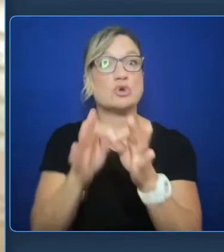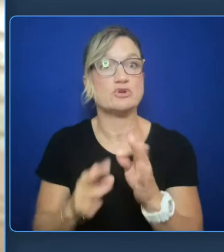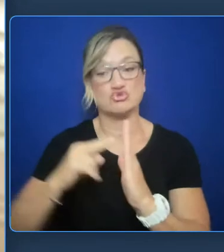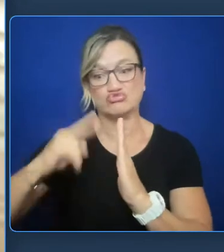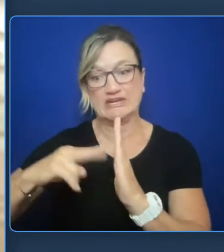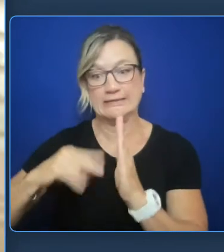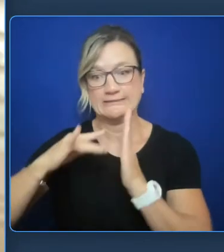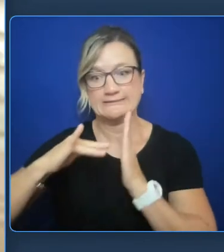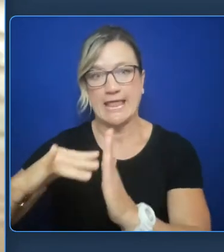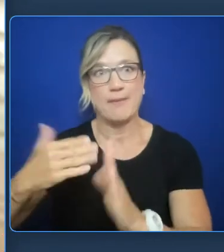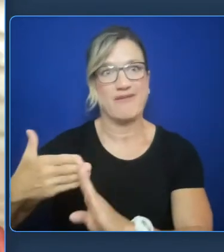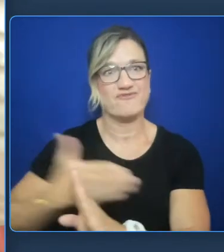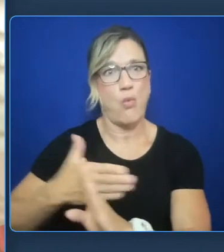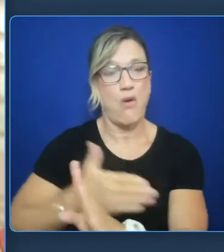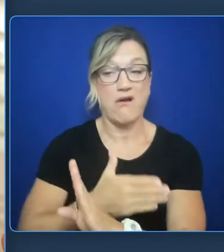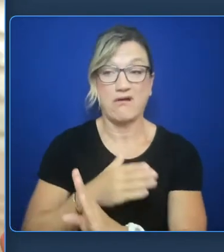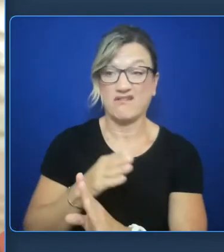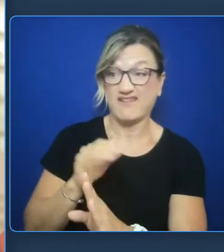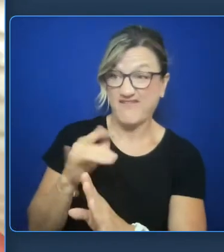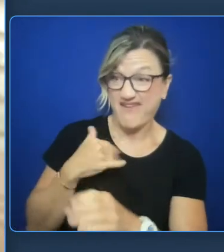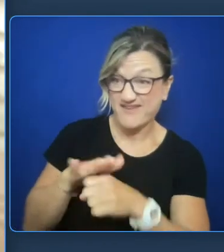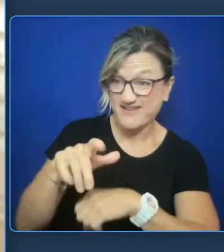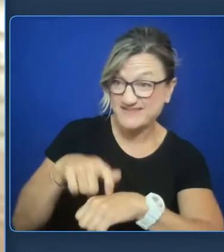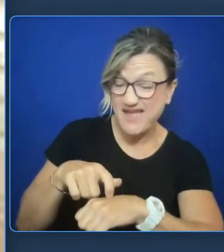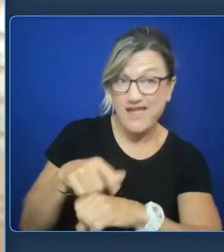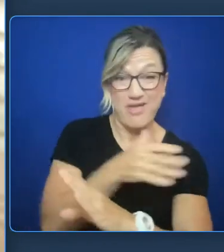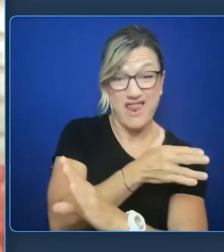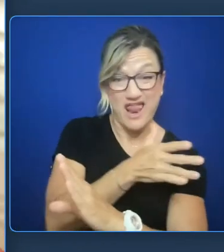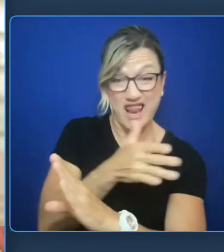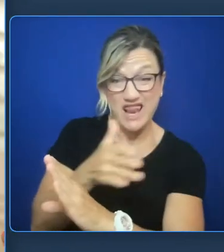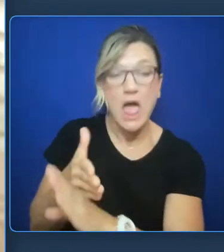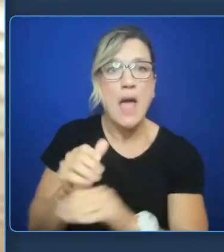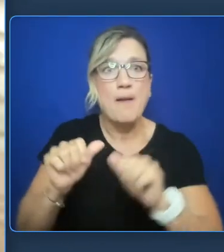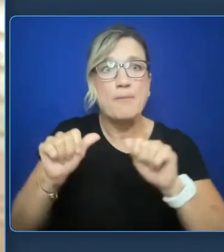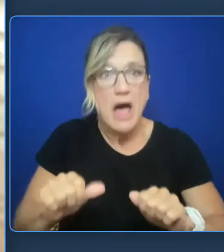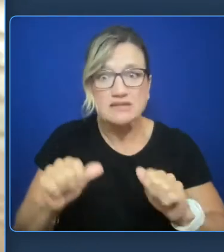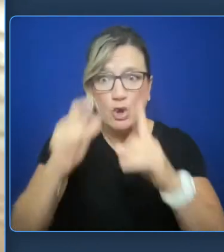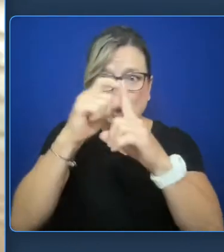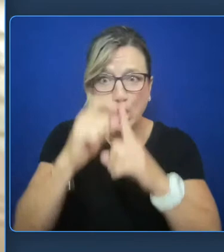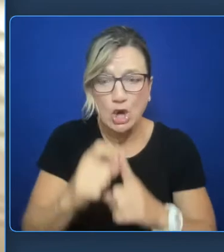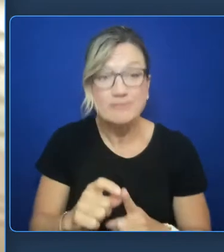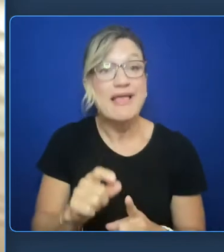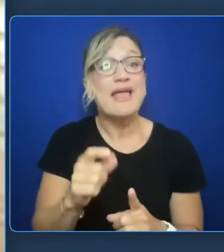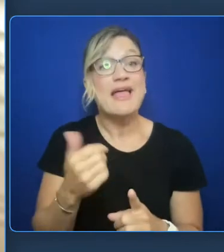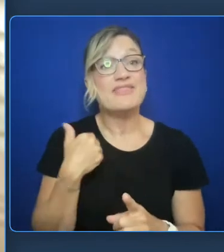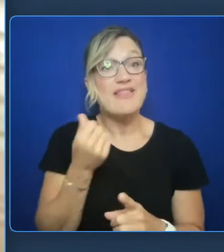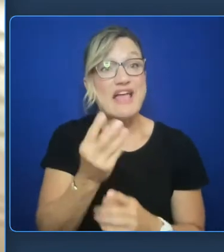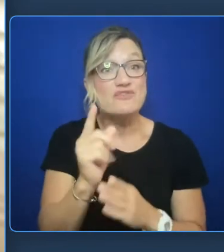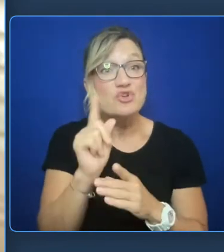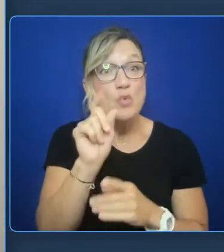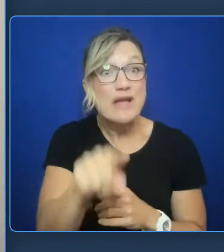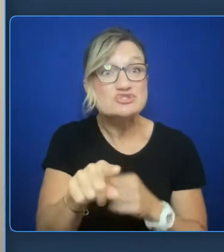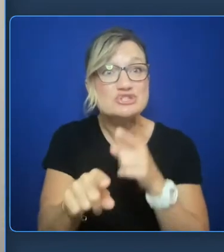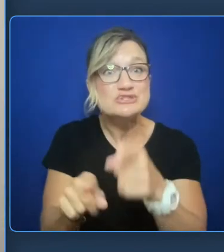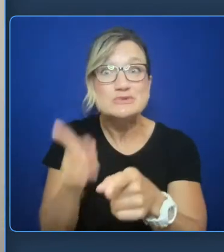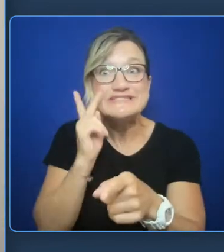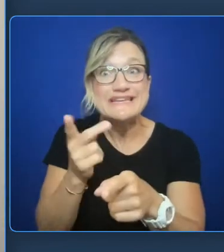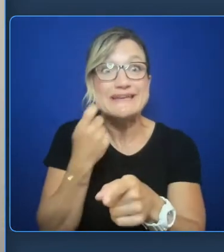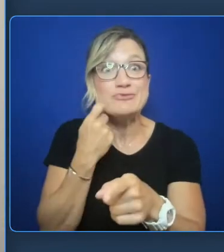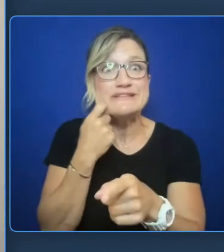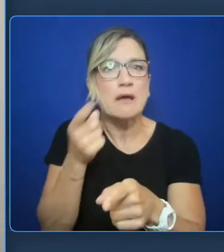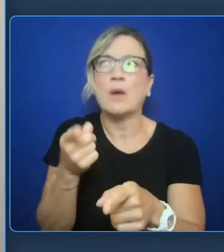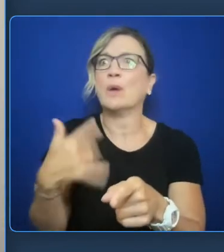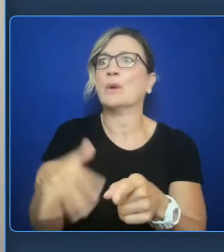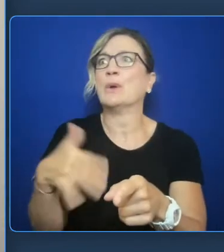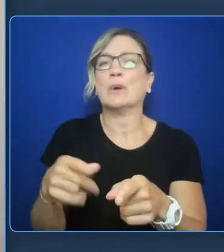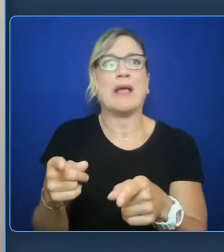the interpreters would have the time to even go through the number of possibilities. If you look at just the last couple questions that we had, that's what I was just thinking